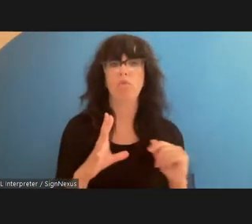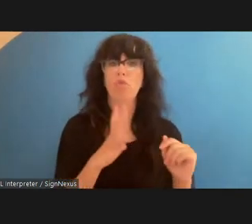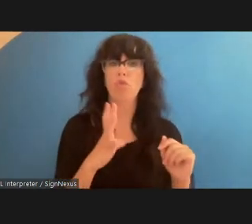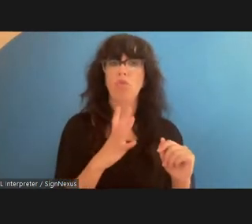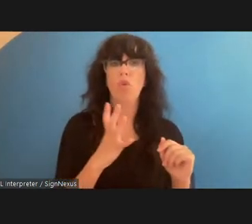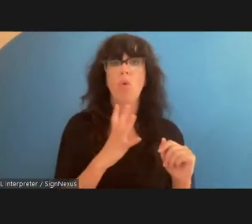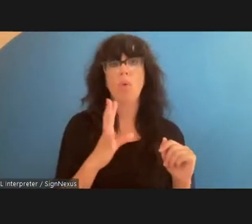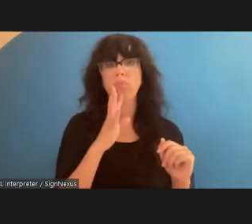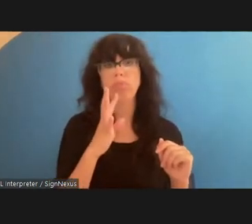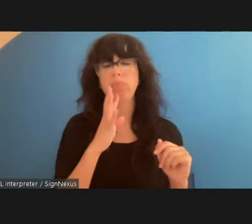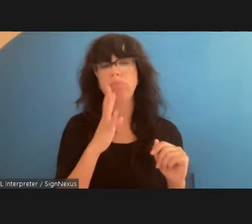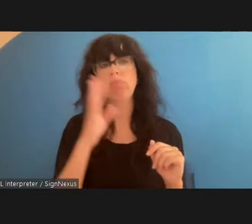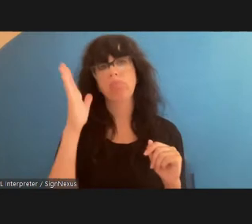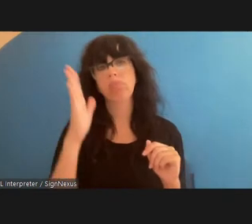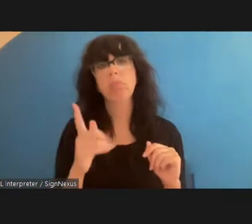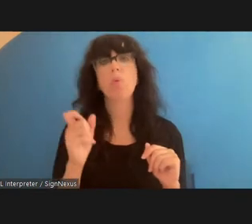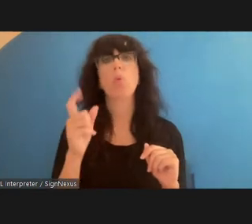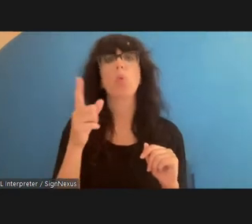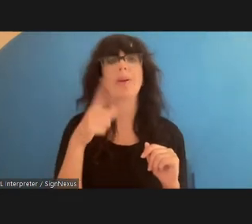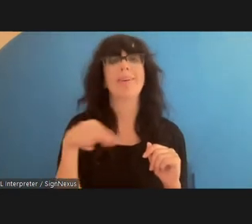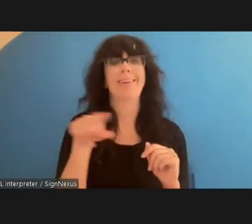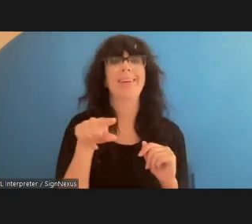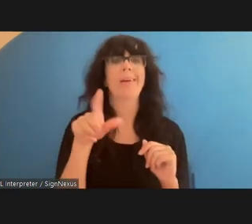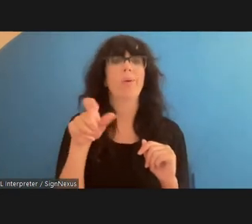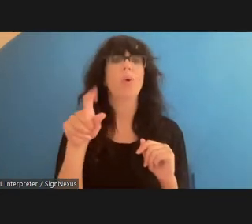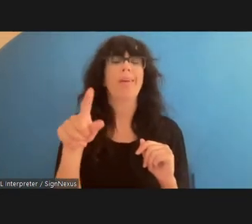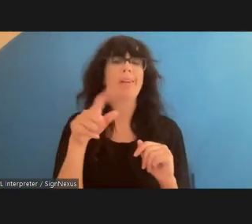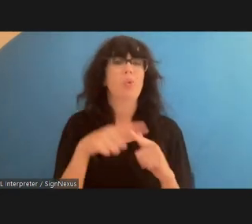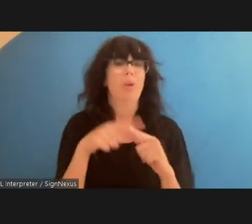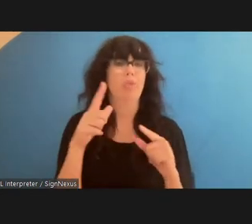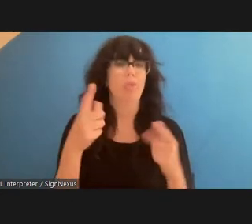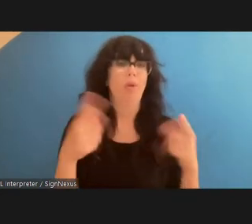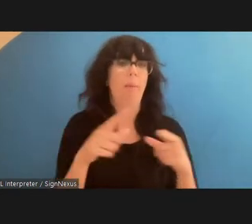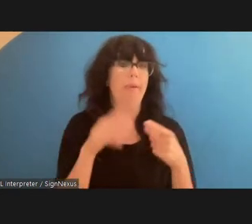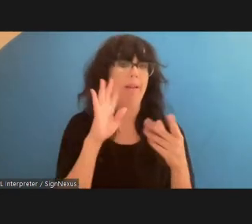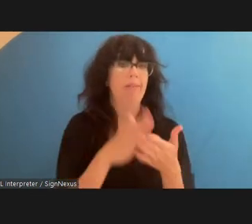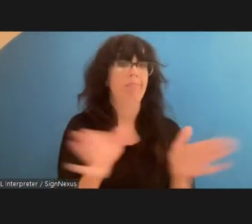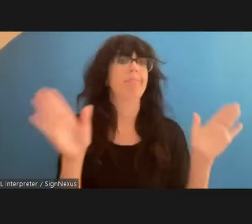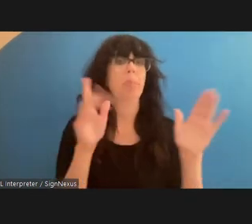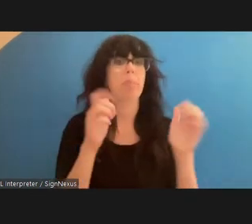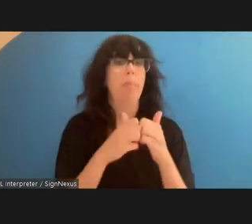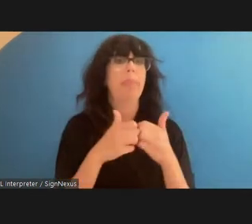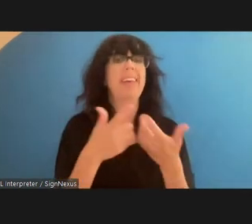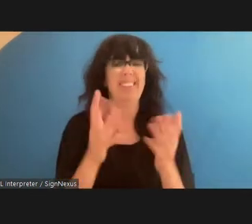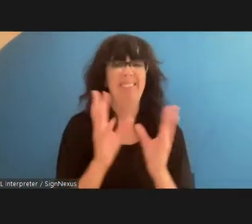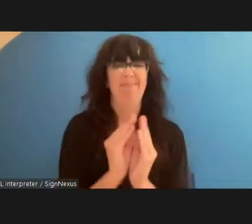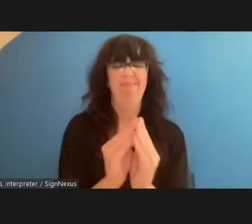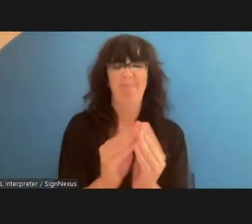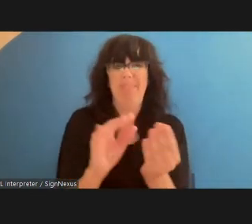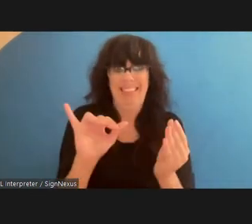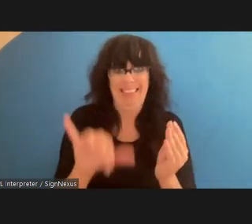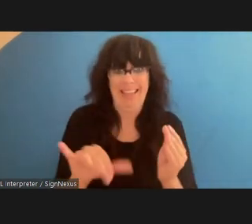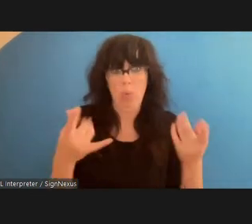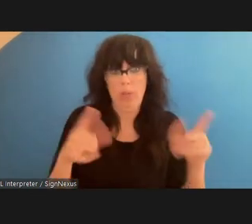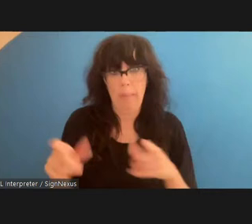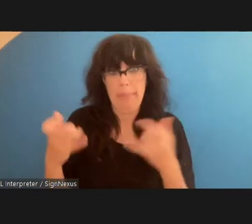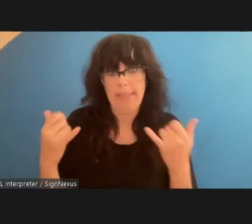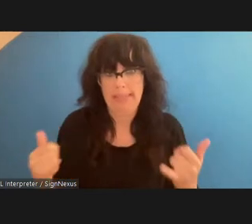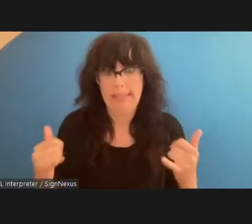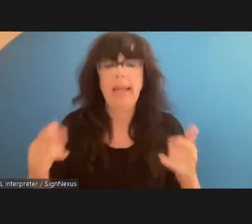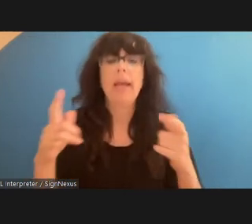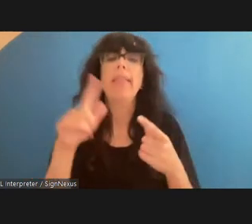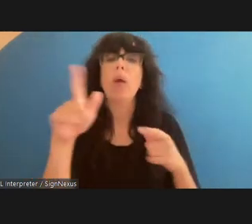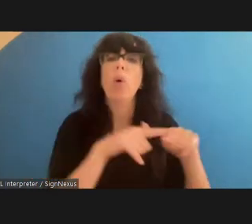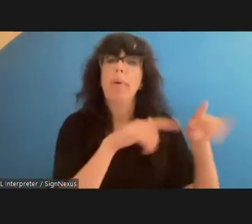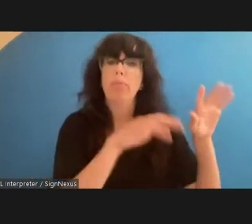the public hearings as many of you are doing today they will be recorded by the stenographer thank you again for attending this